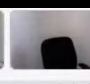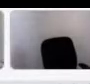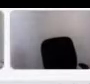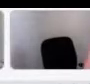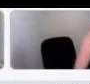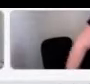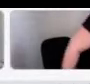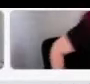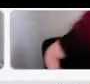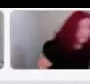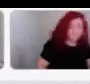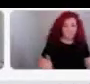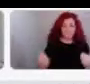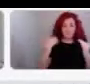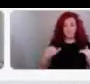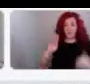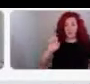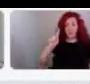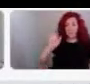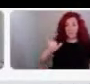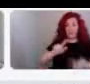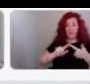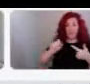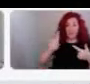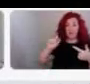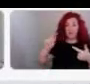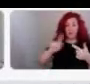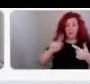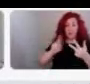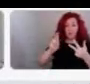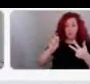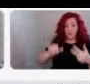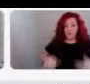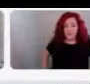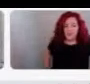carol mallon followed by roy verduri